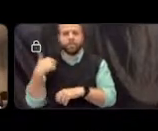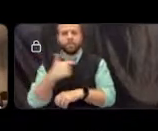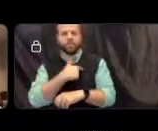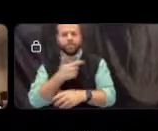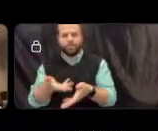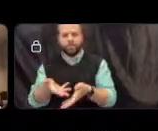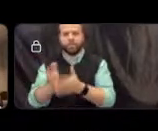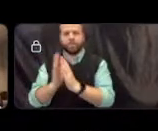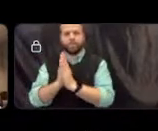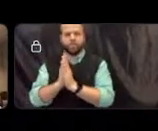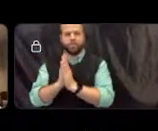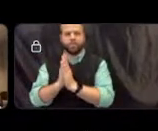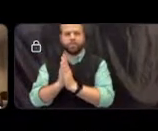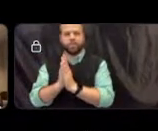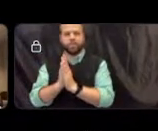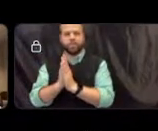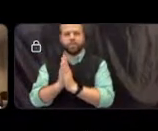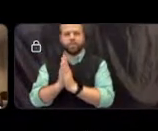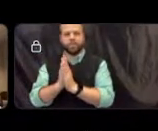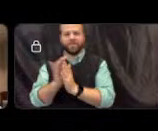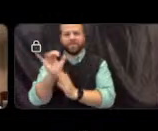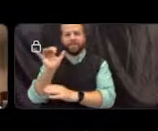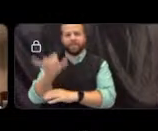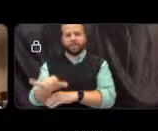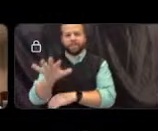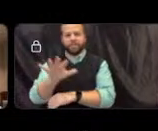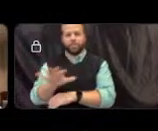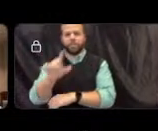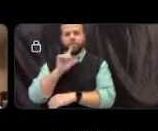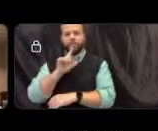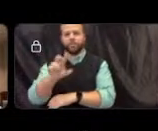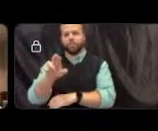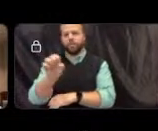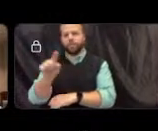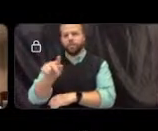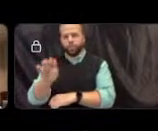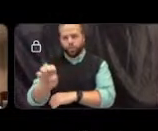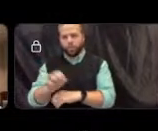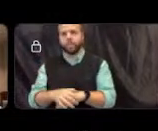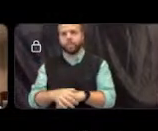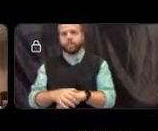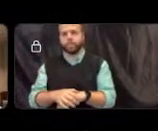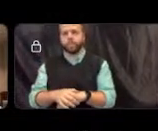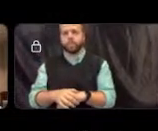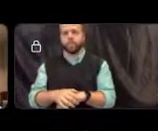requested PDC rezoning. Is the applicant here?